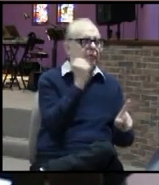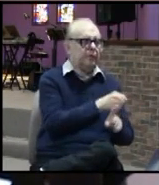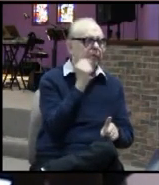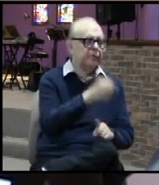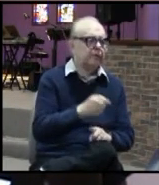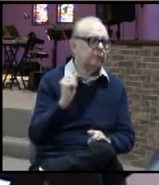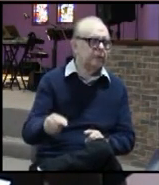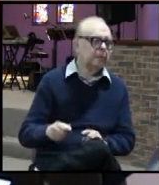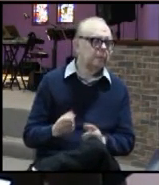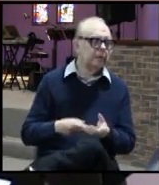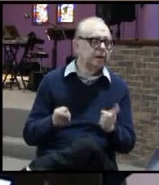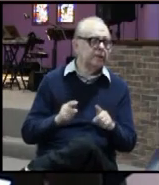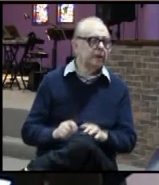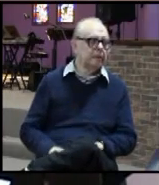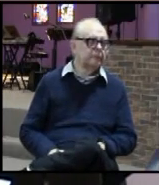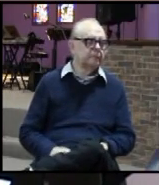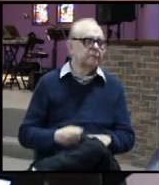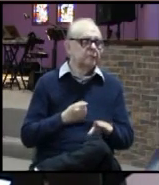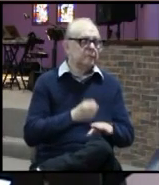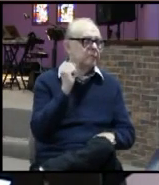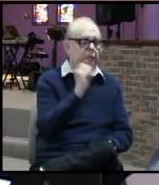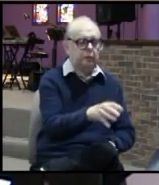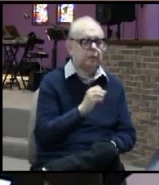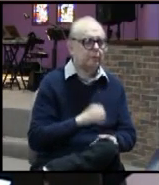What did he say?